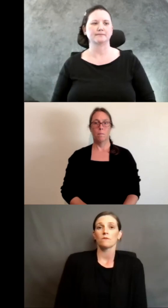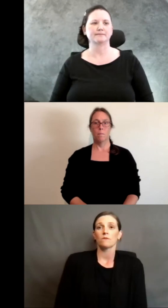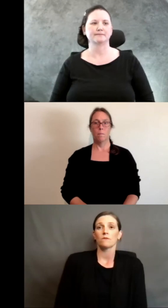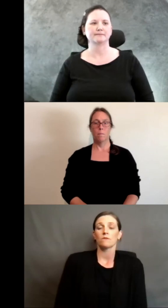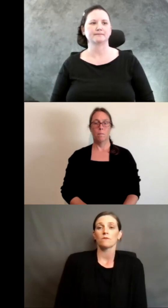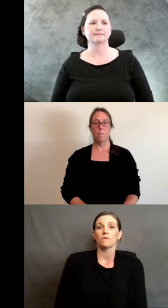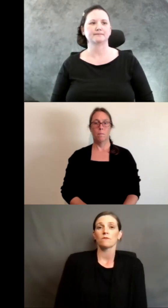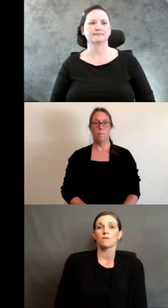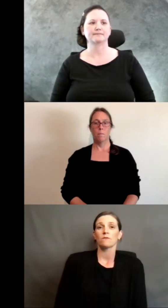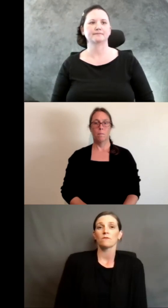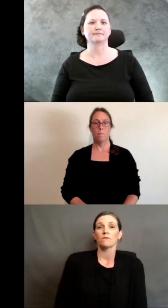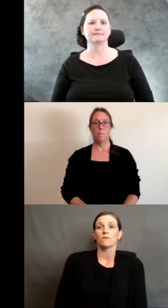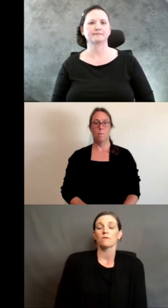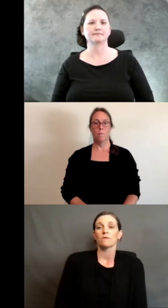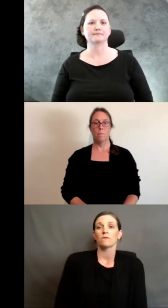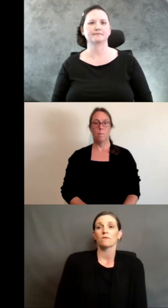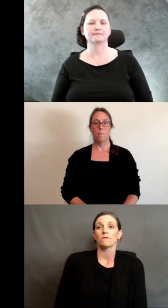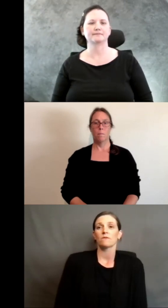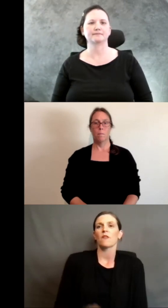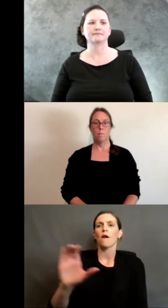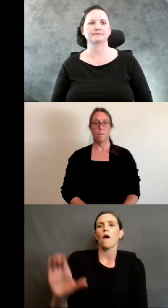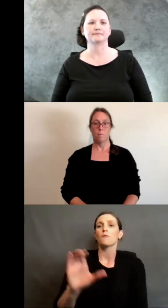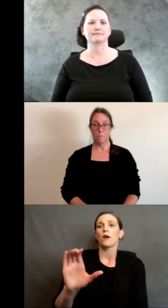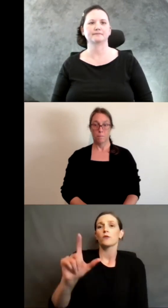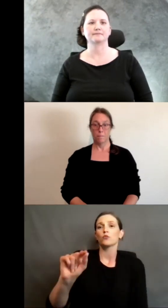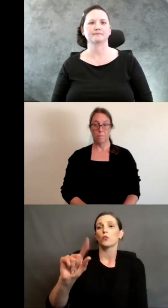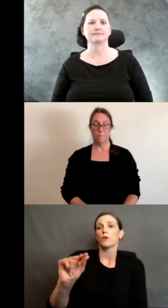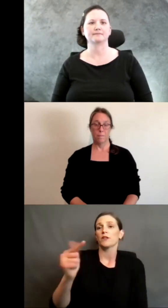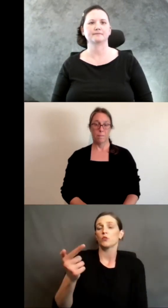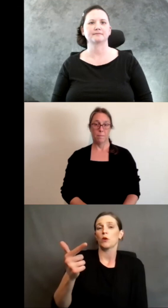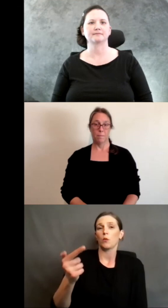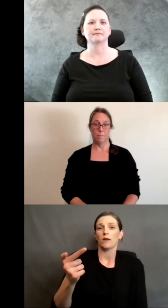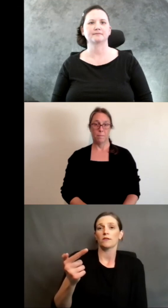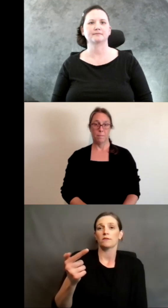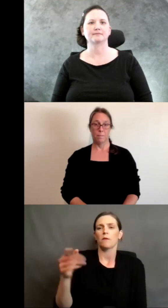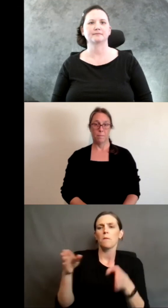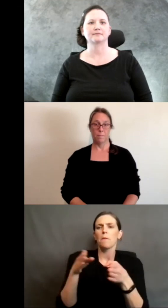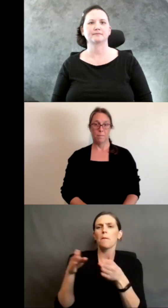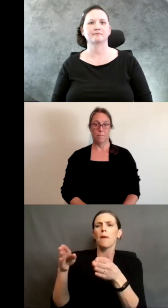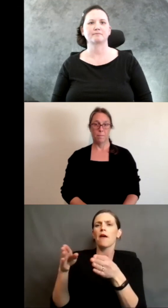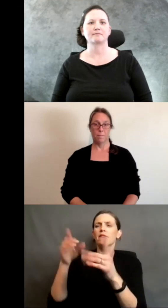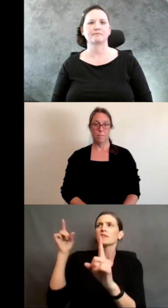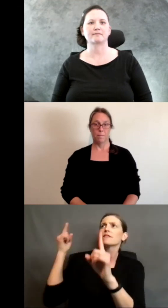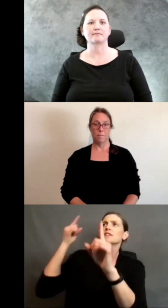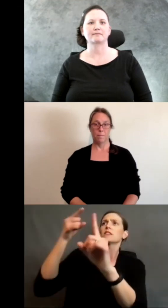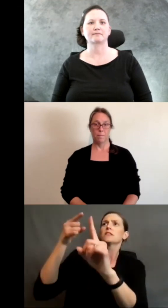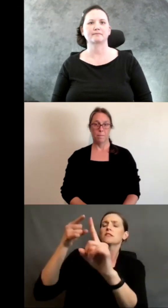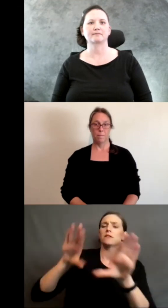Copyright 2021, Paths of Destiny Collective.